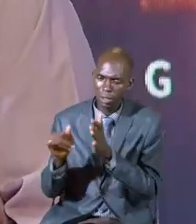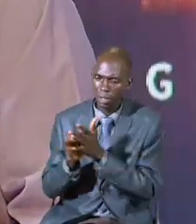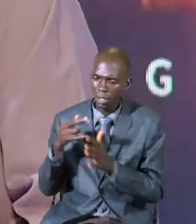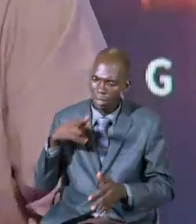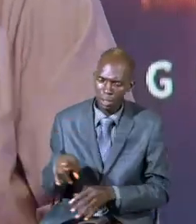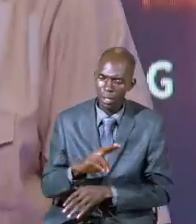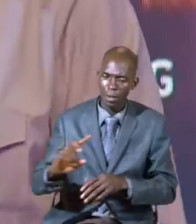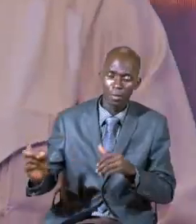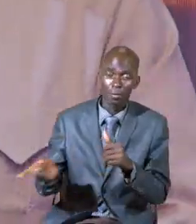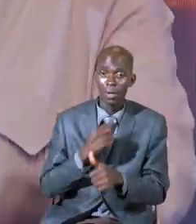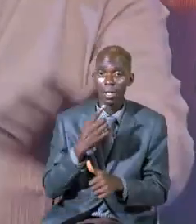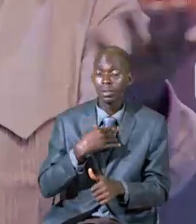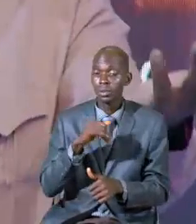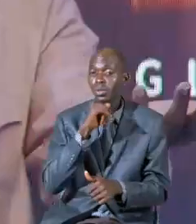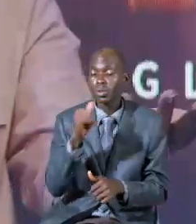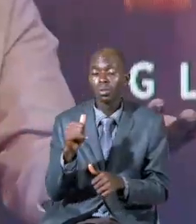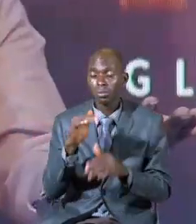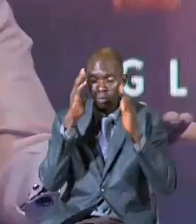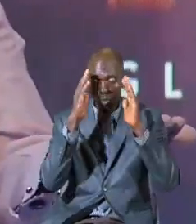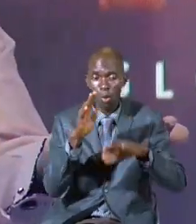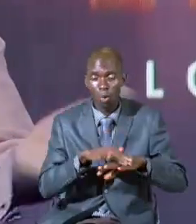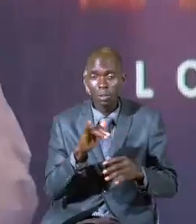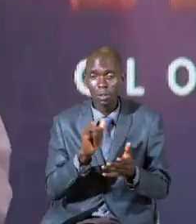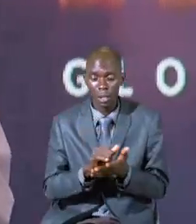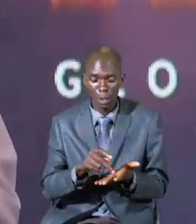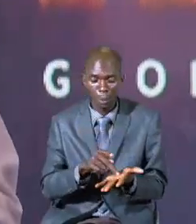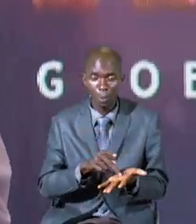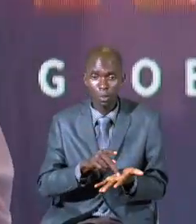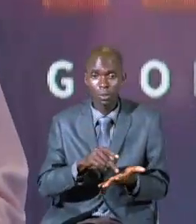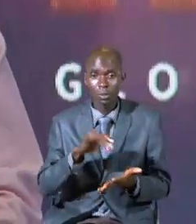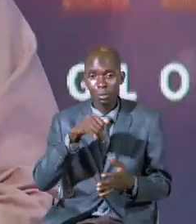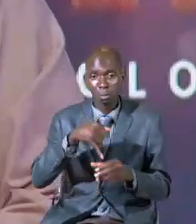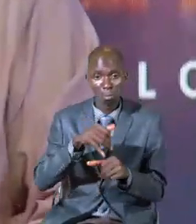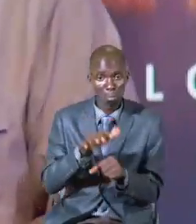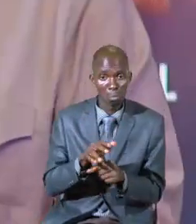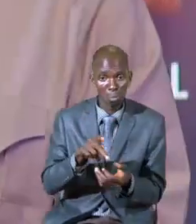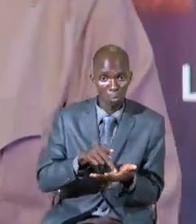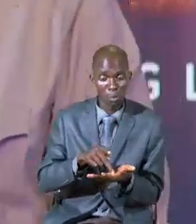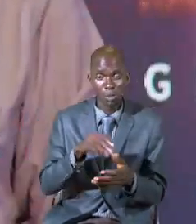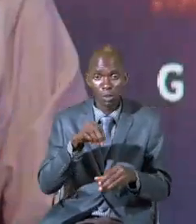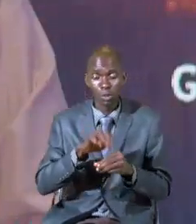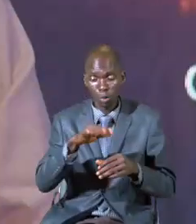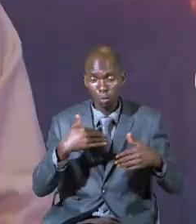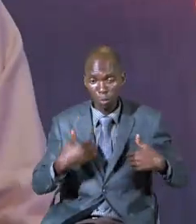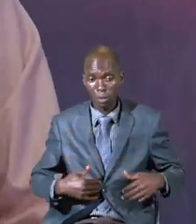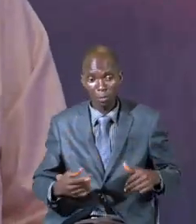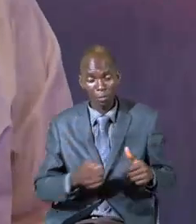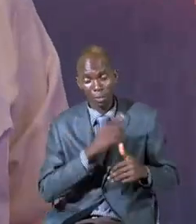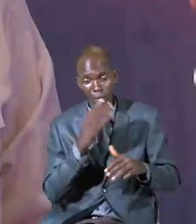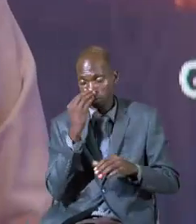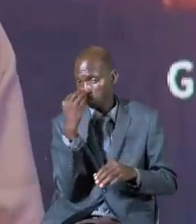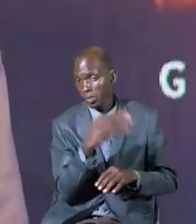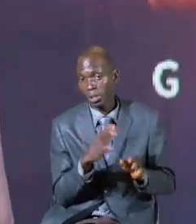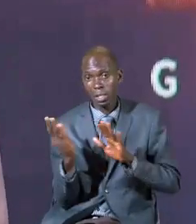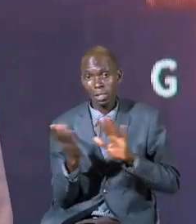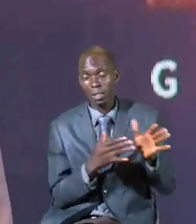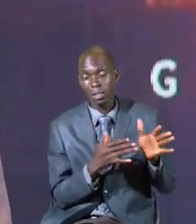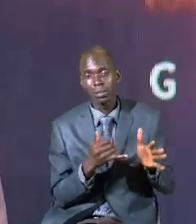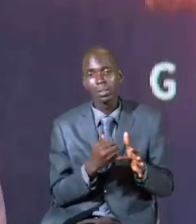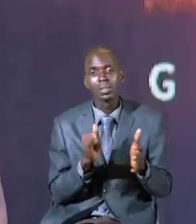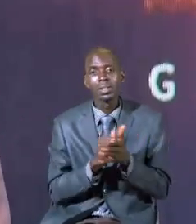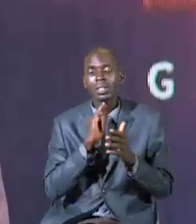that is rising in your body, that's how to die prematurely. But if life has beaten you